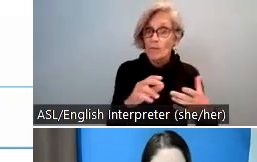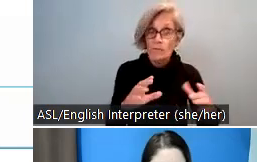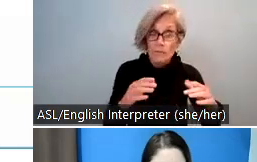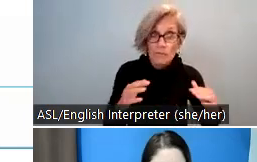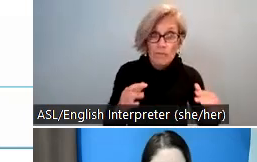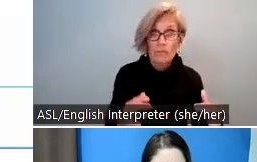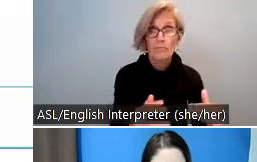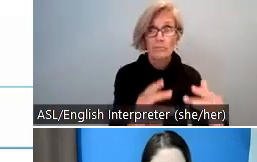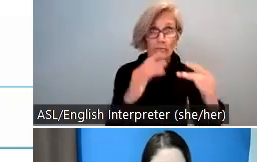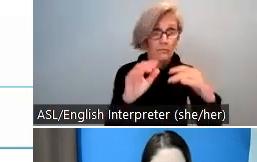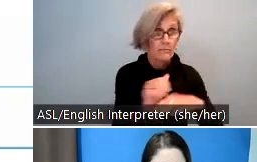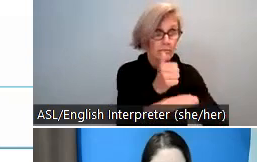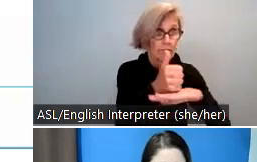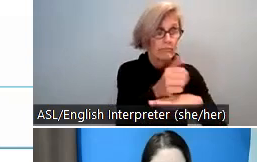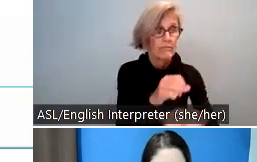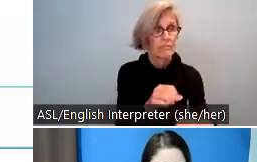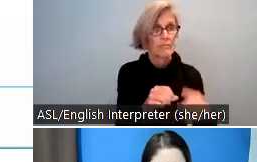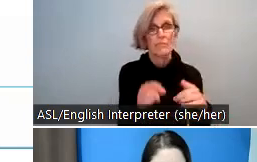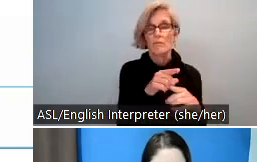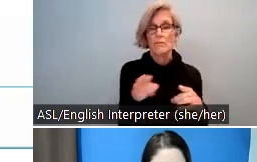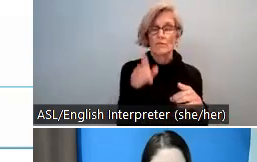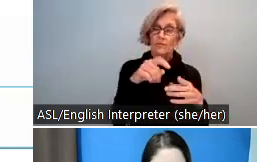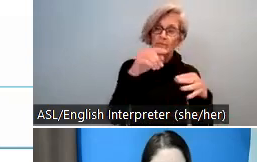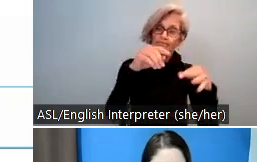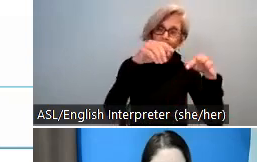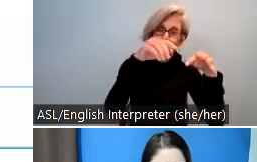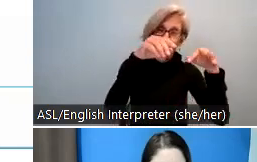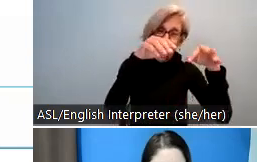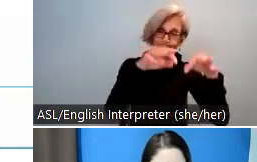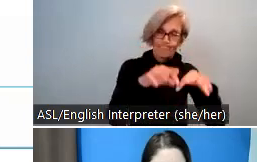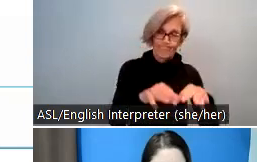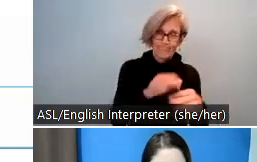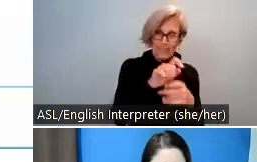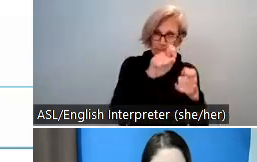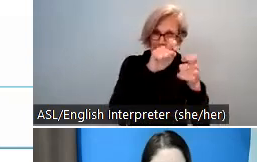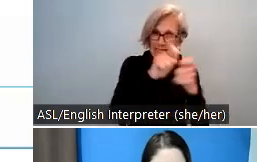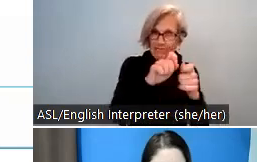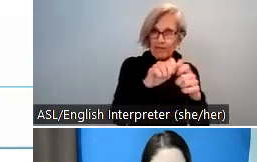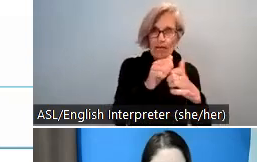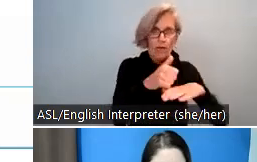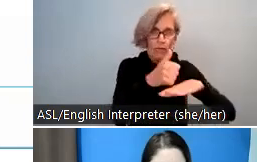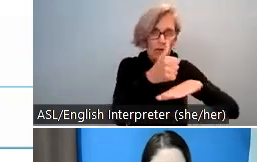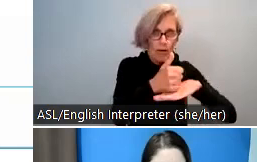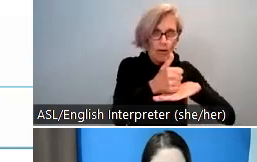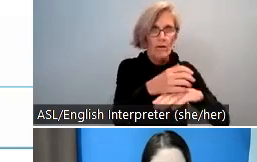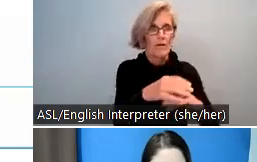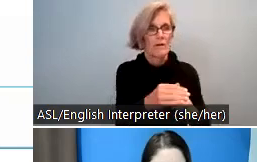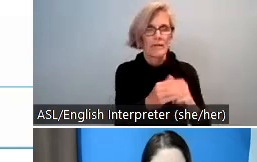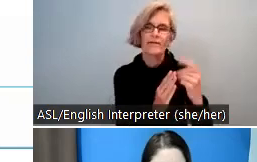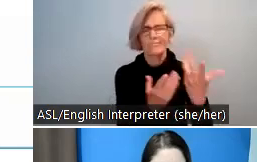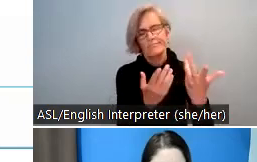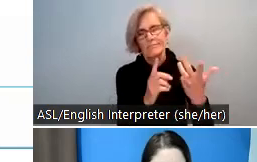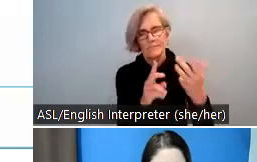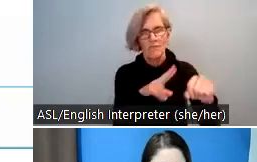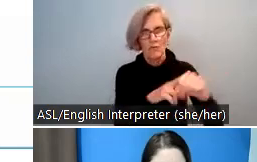applicant will outline specific implementation strategies to address the issues stated in the project statement.